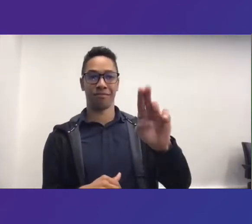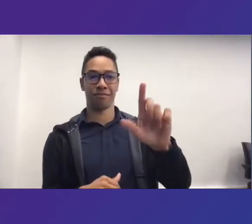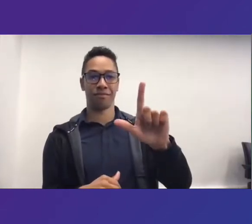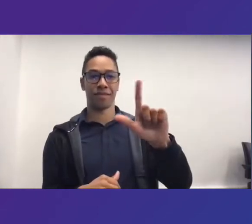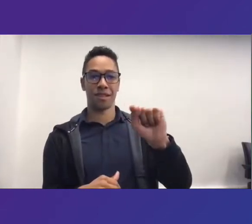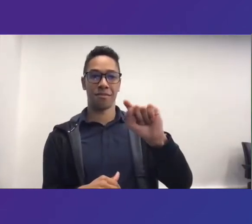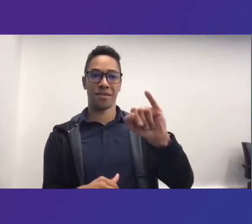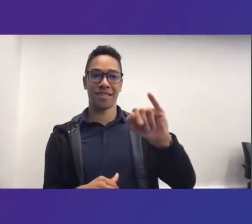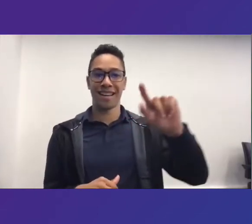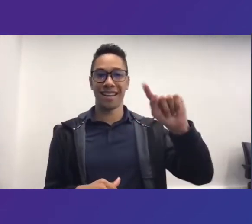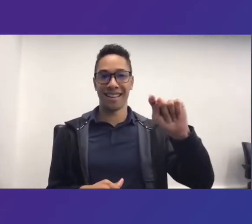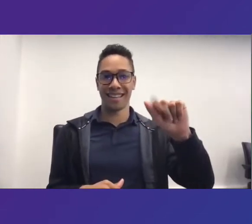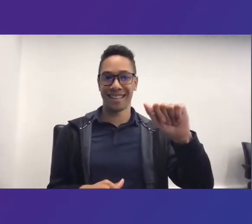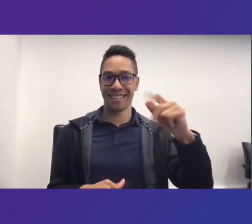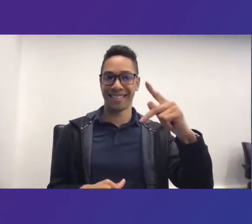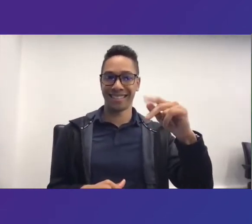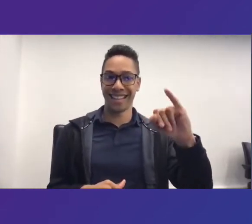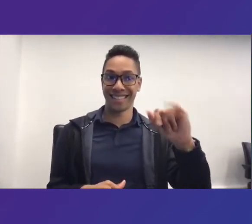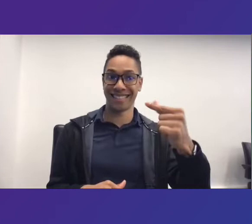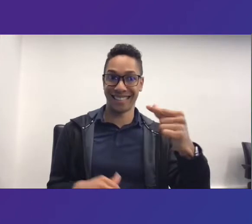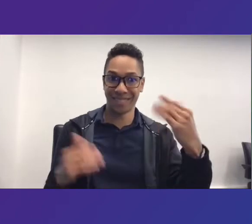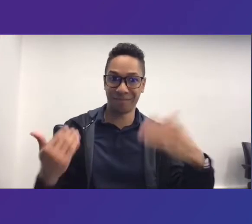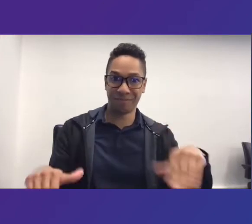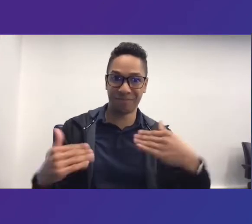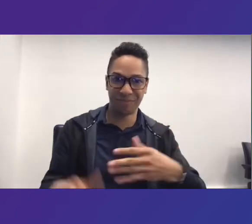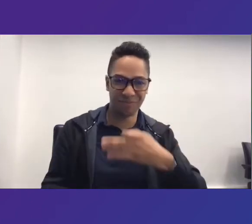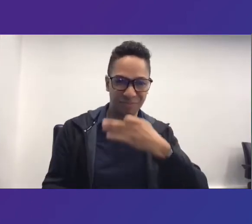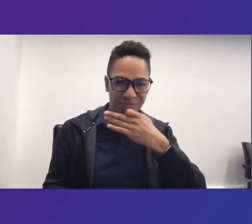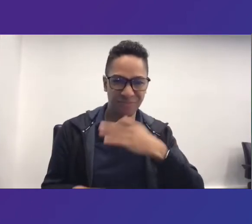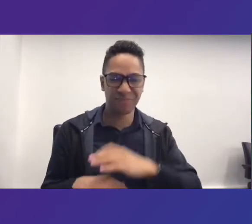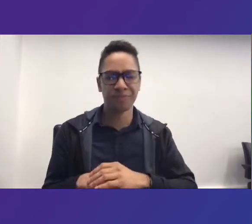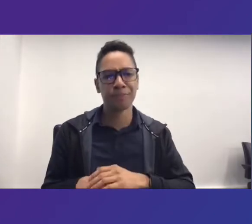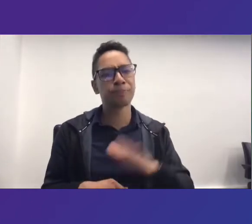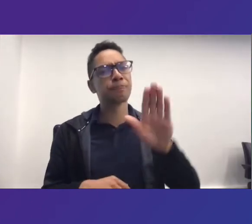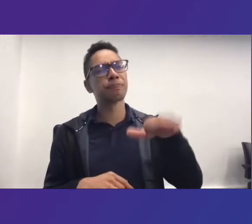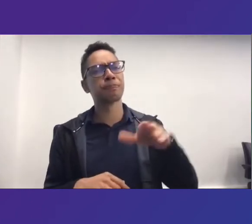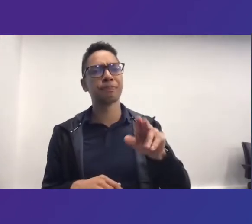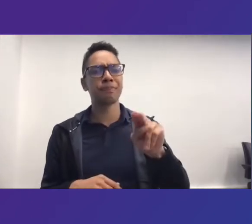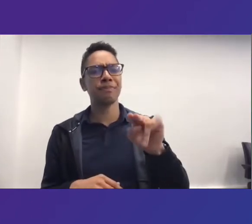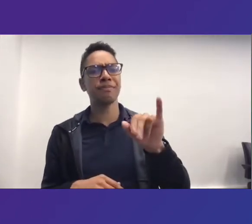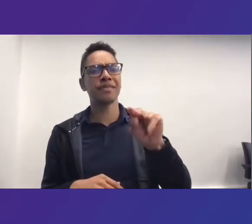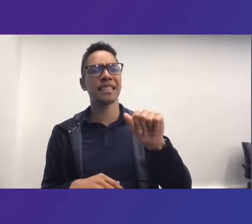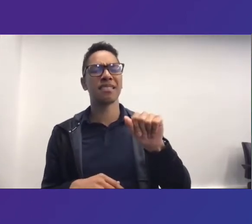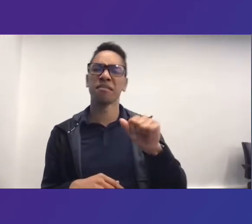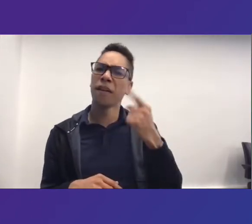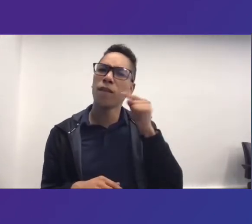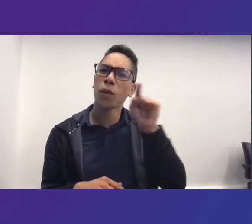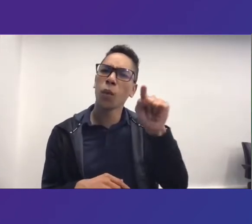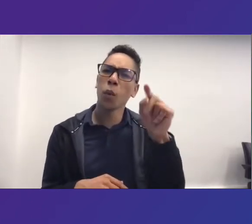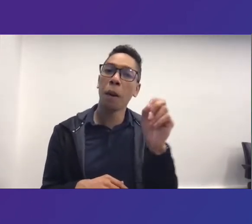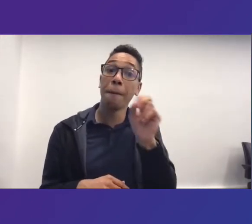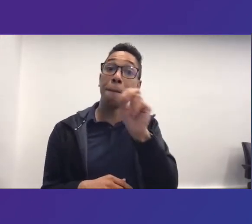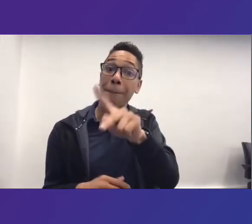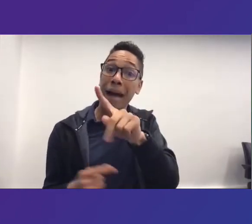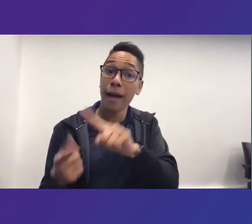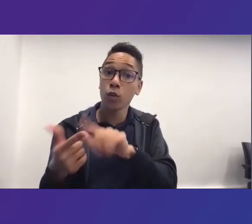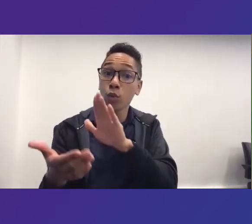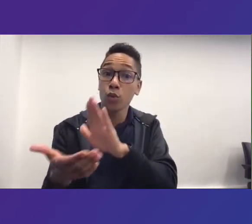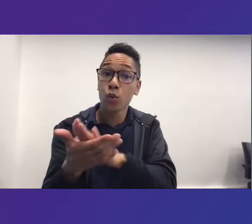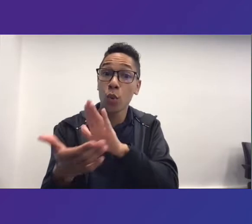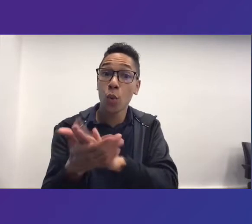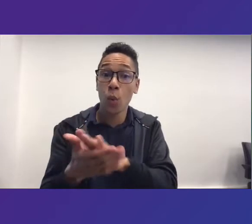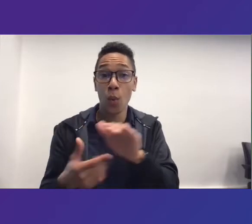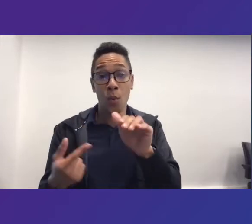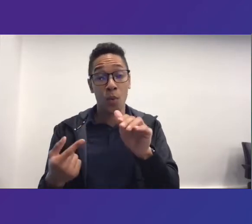So, Nina, what did it mean for you to return to school as an adult? And what sort